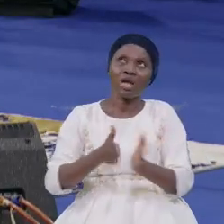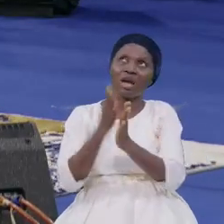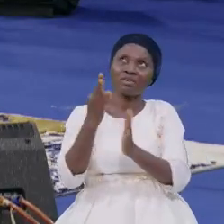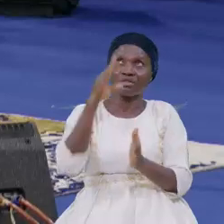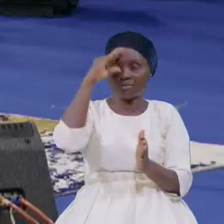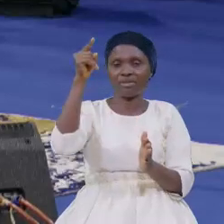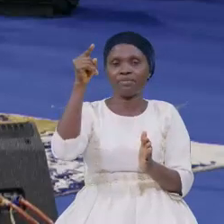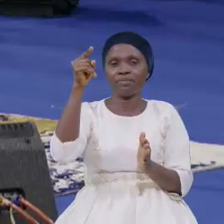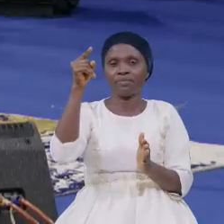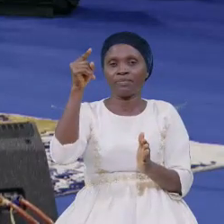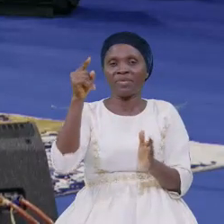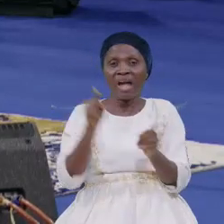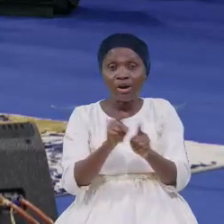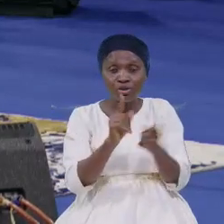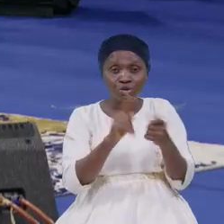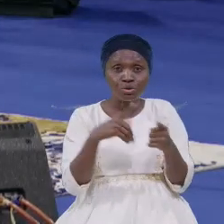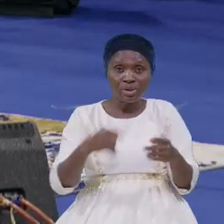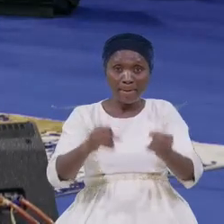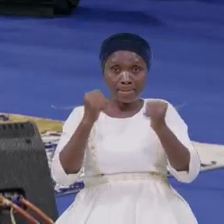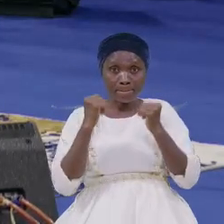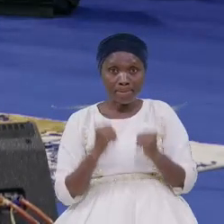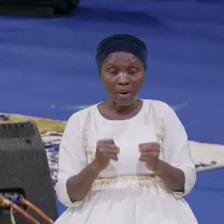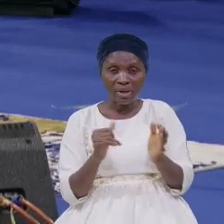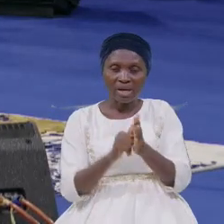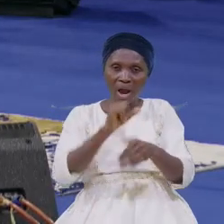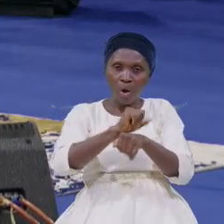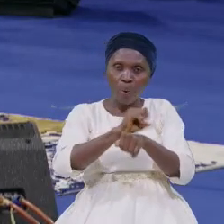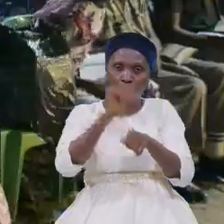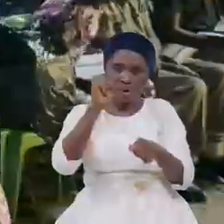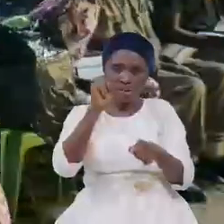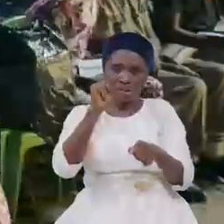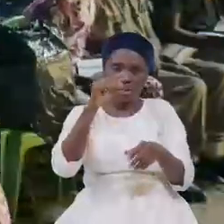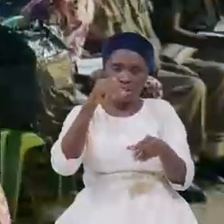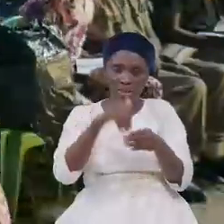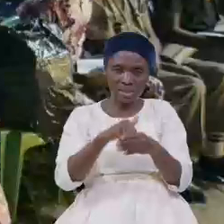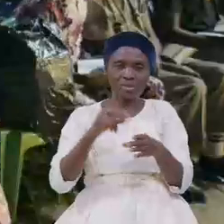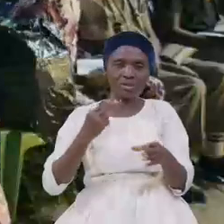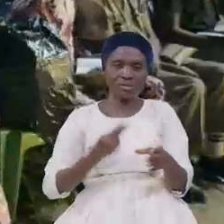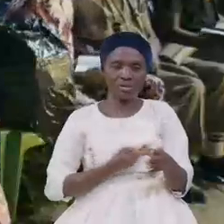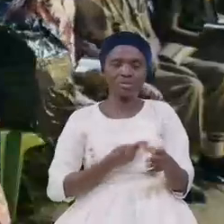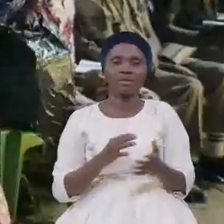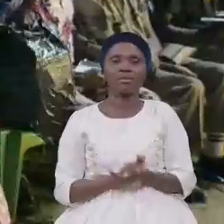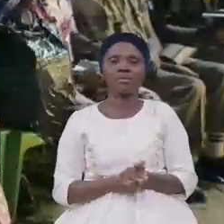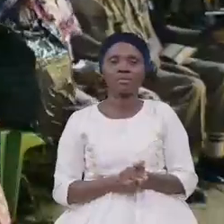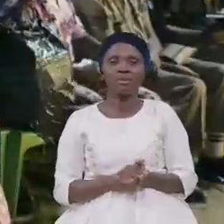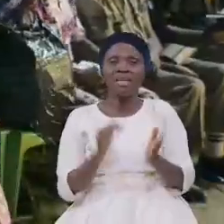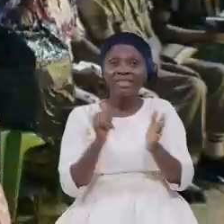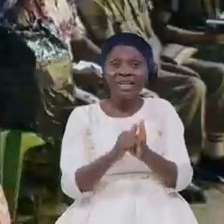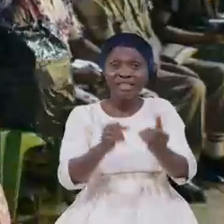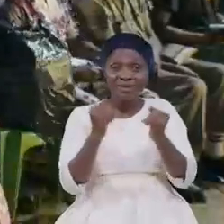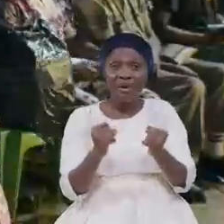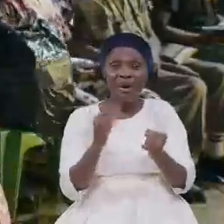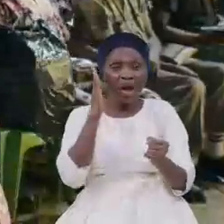the power that worketh in us. That power will work in you right